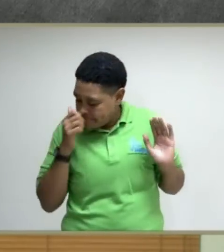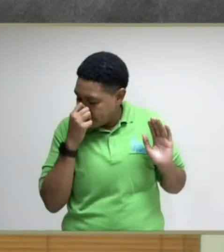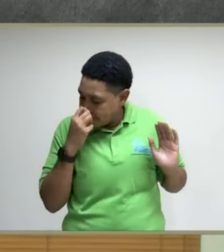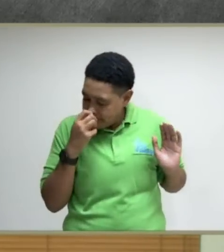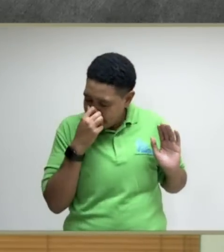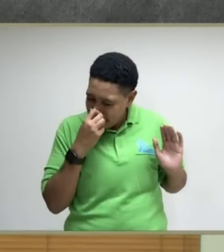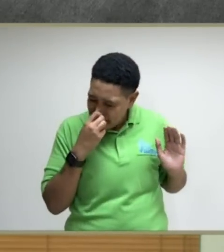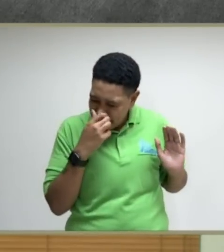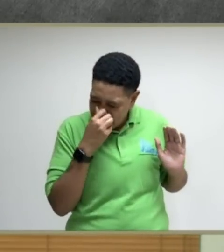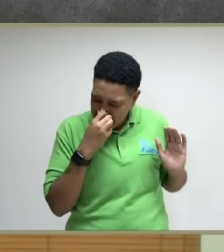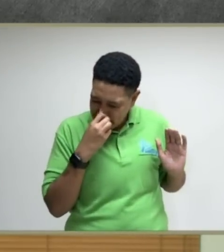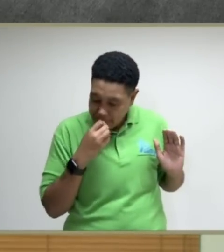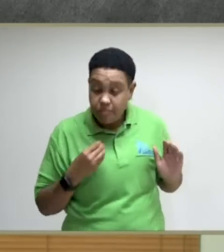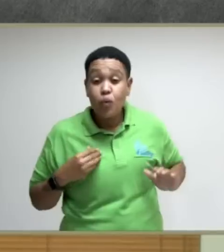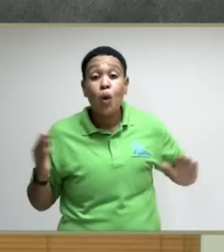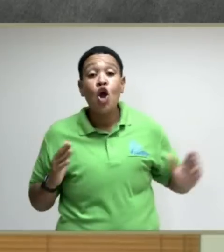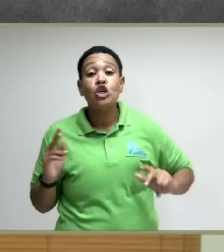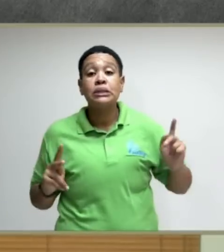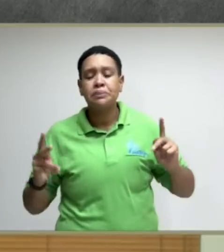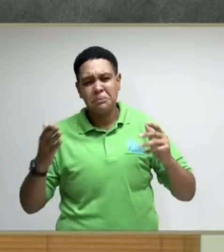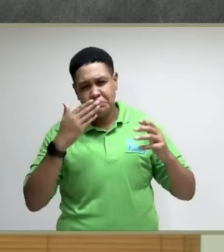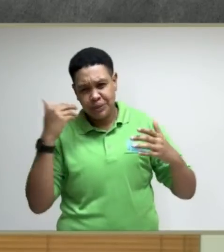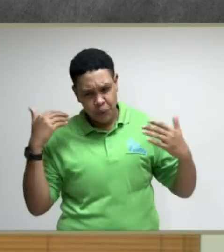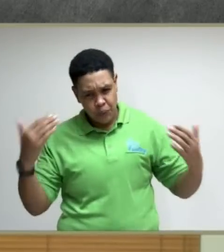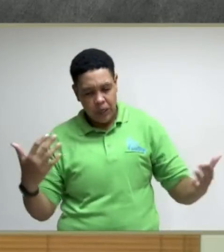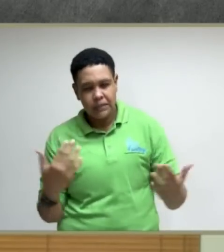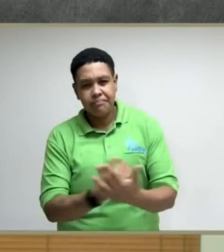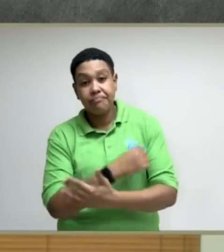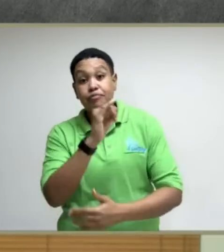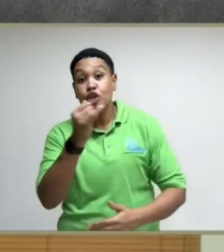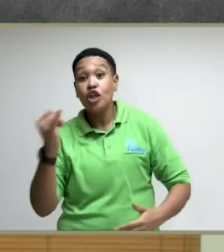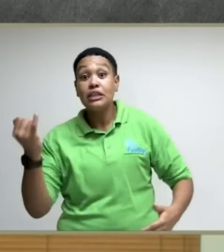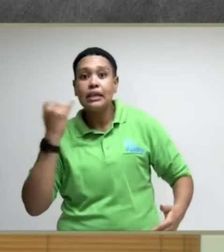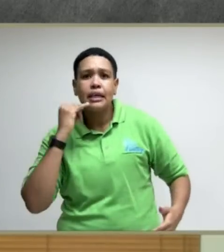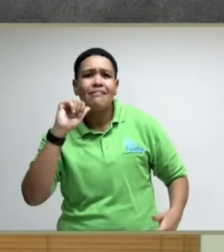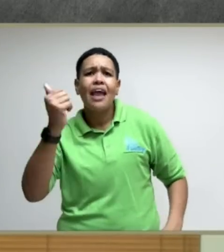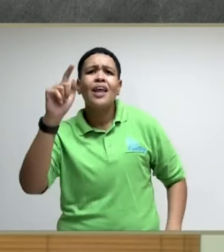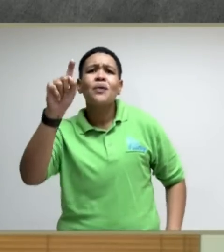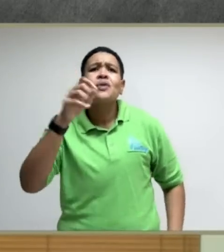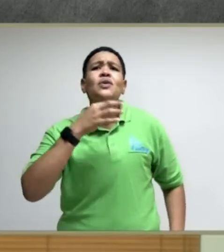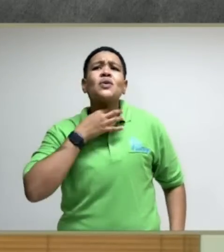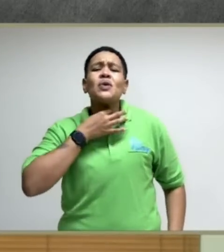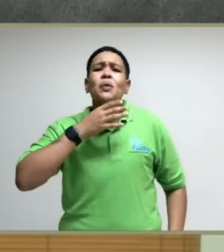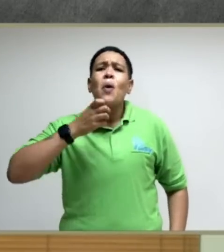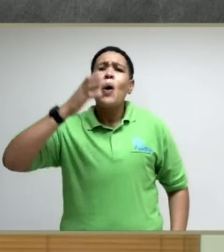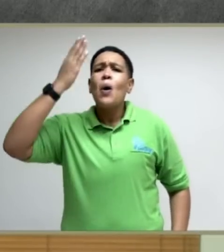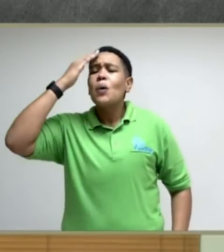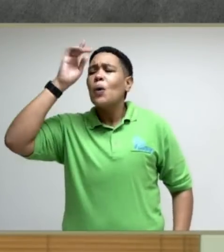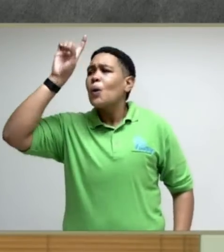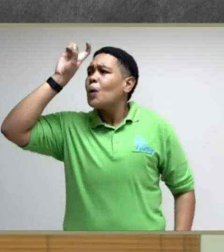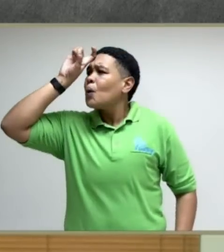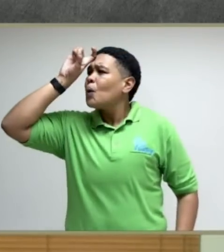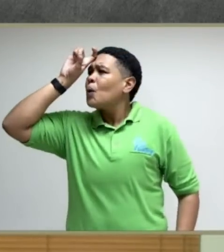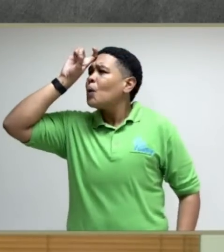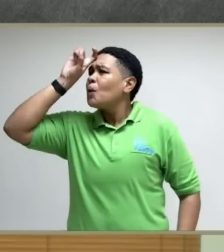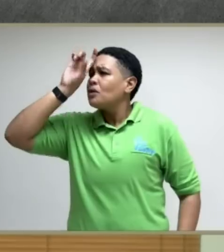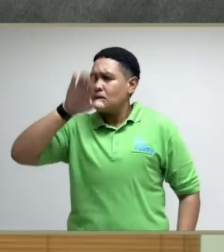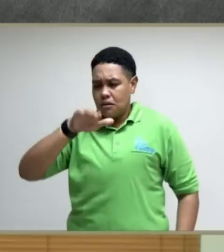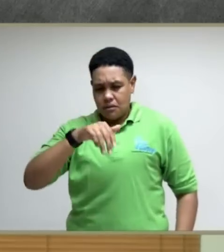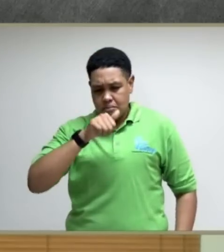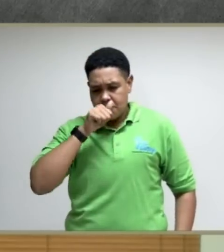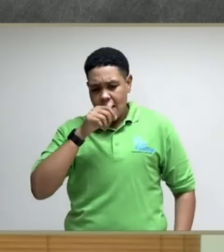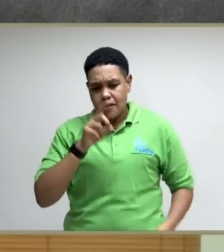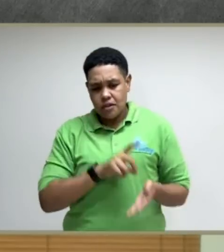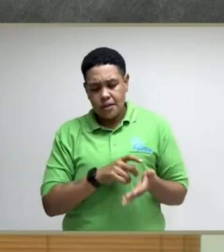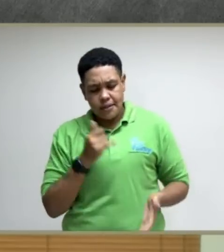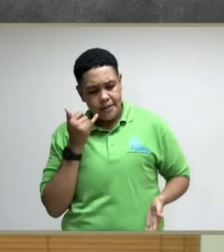So we encourage persons to take this vaccine. If you have any kind of question, we suggest that you discuss with your private